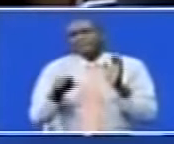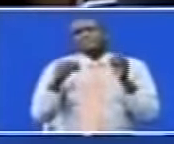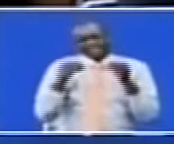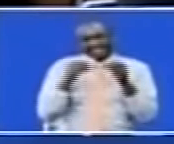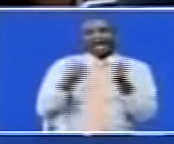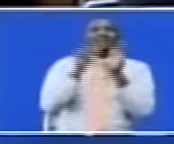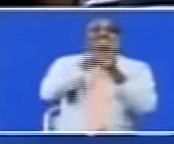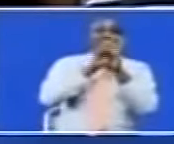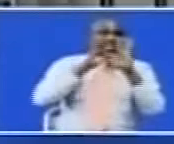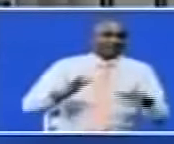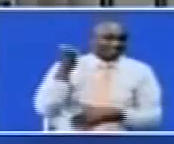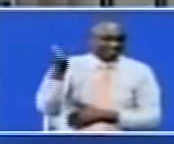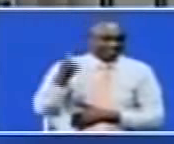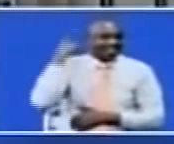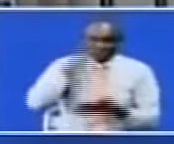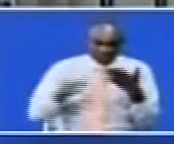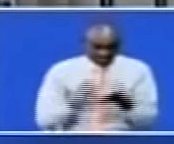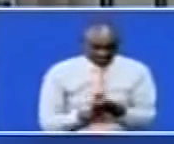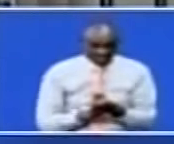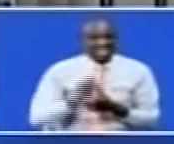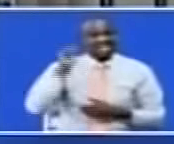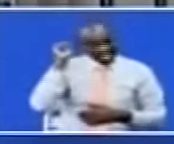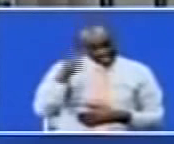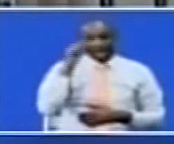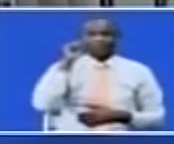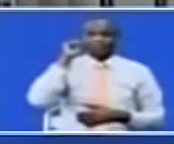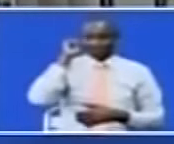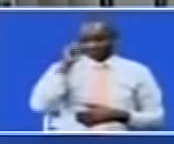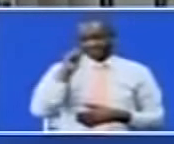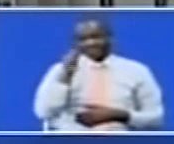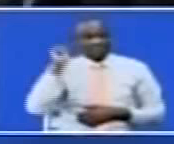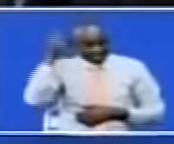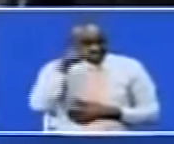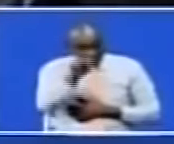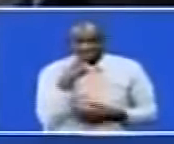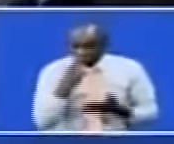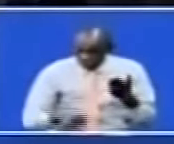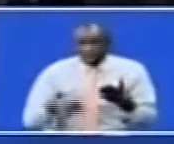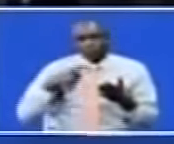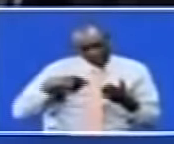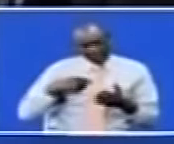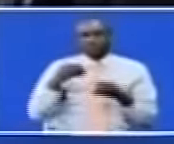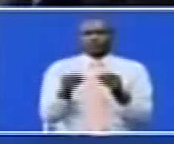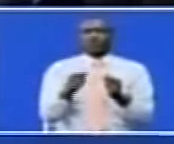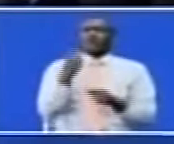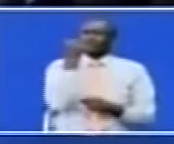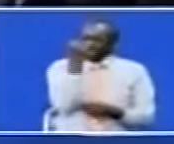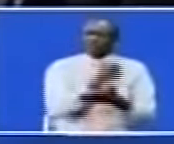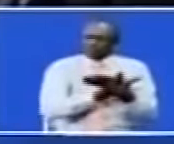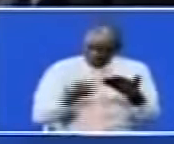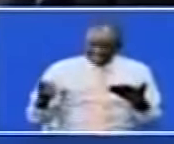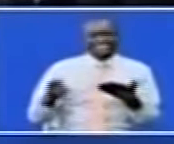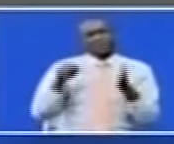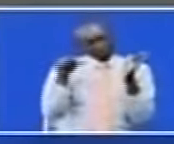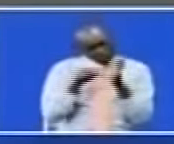convened at State House last week. The Kenyan head of state intervening in a matter that saw the country go through a 5-week teachers'